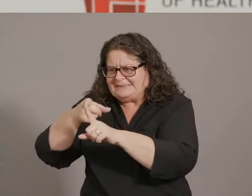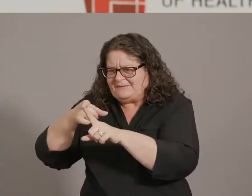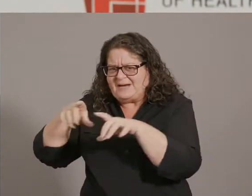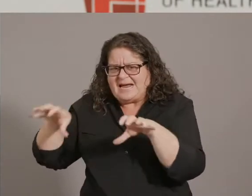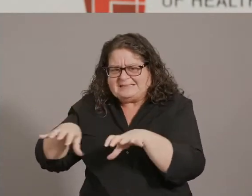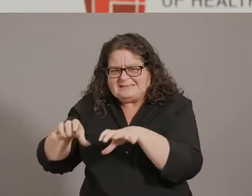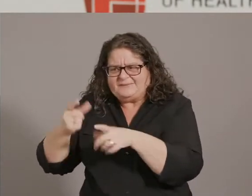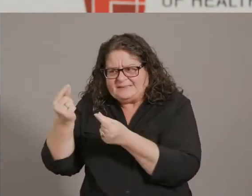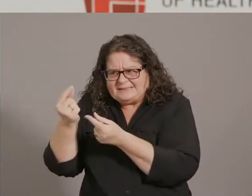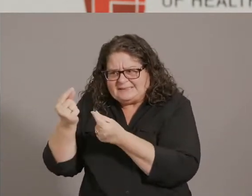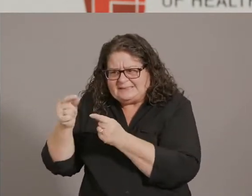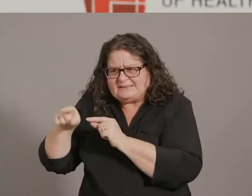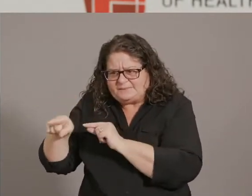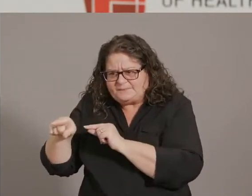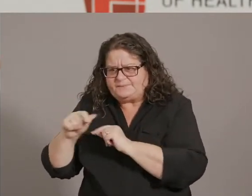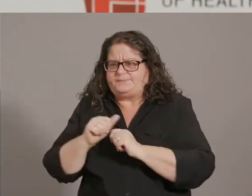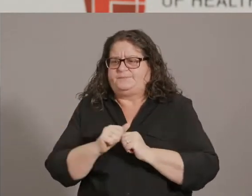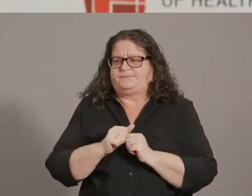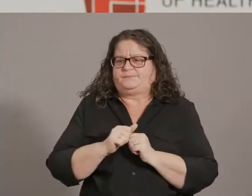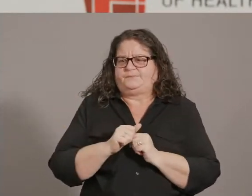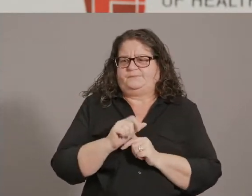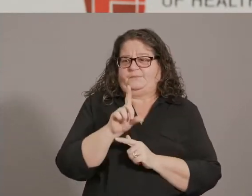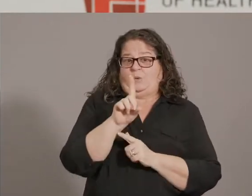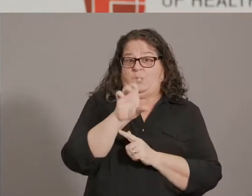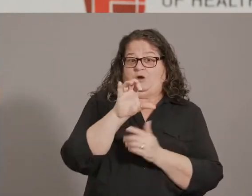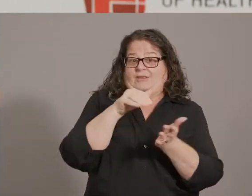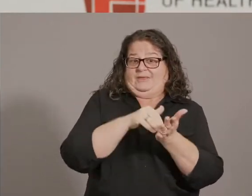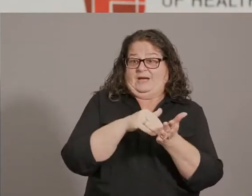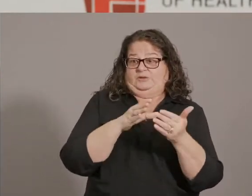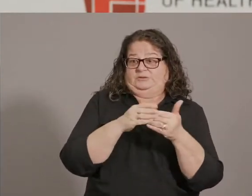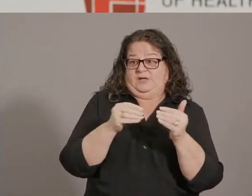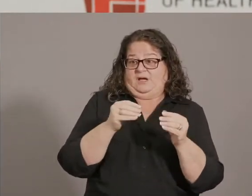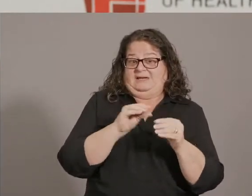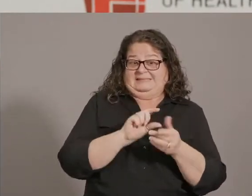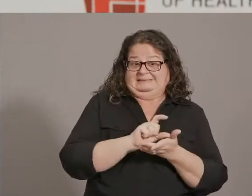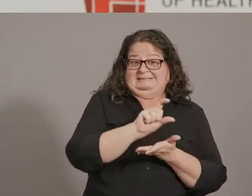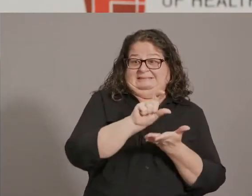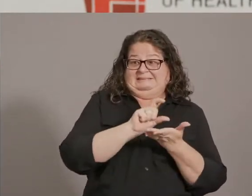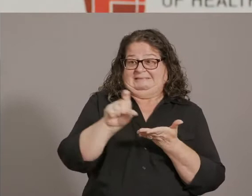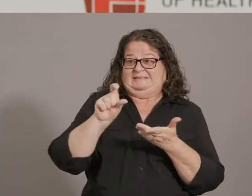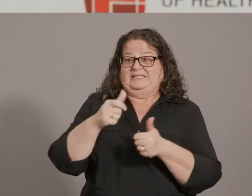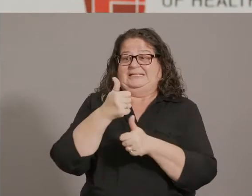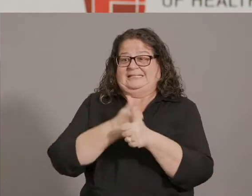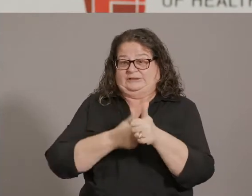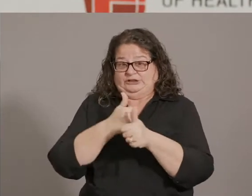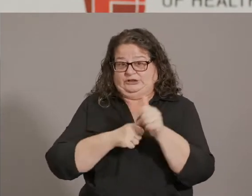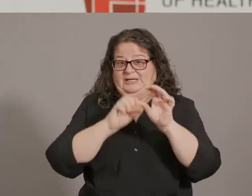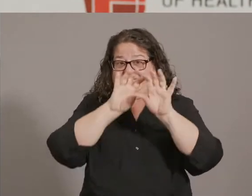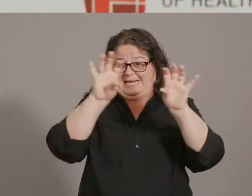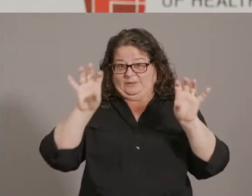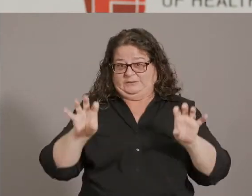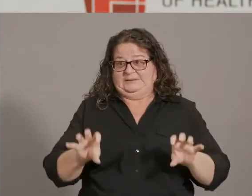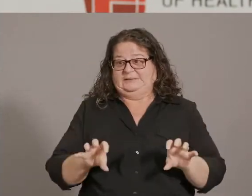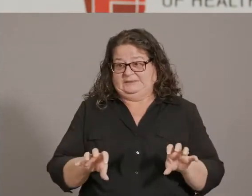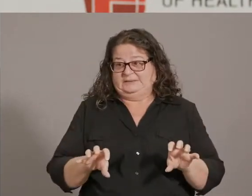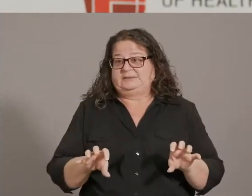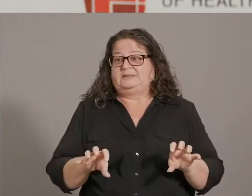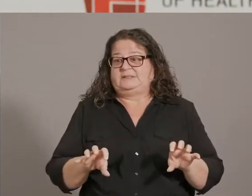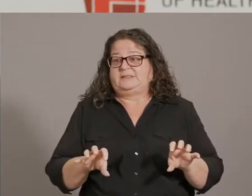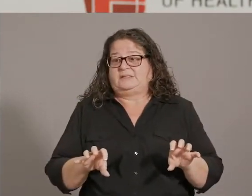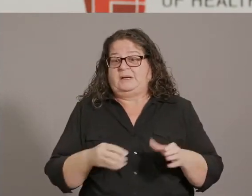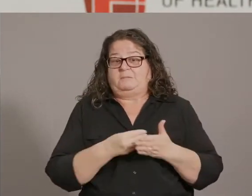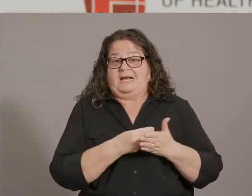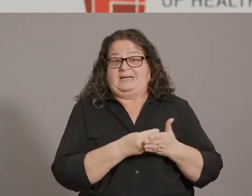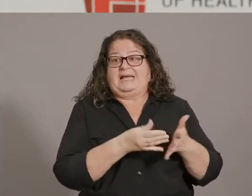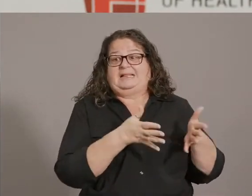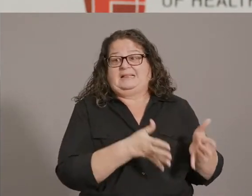it's $100,000 goes to every single county as a base. And then the rest of that funding is broken up on a